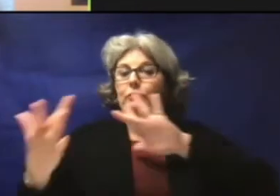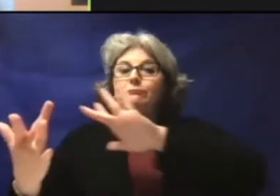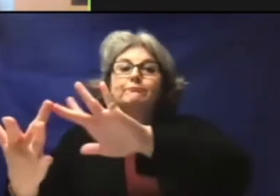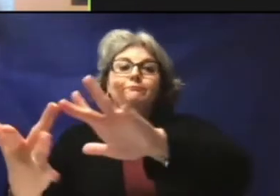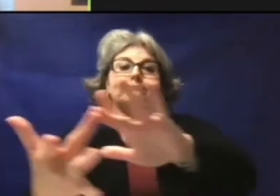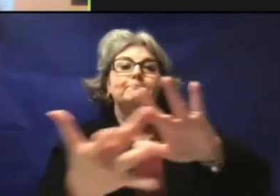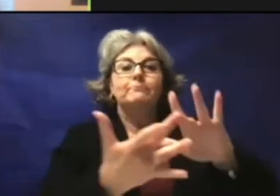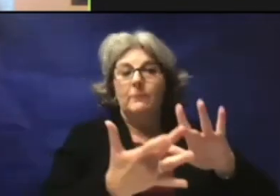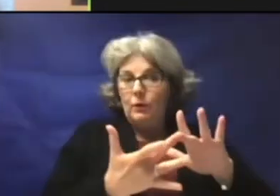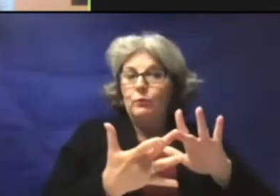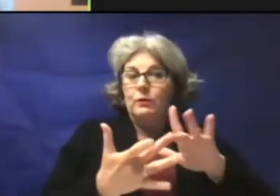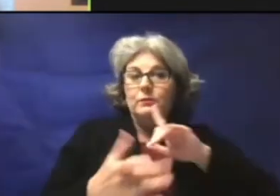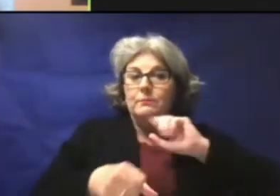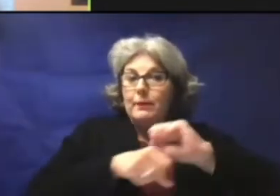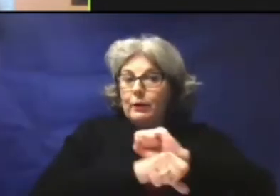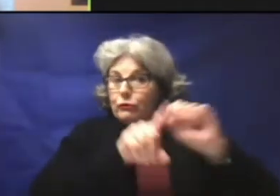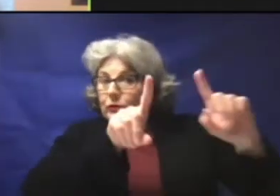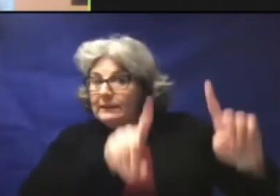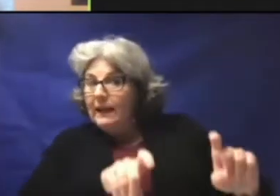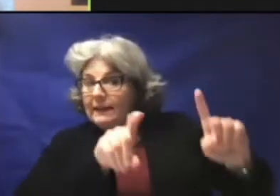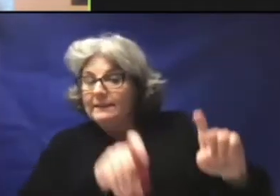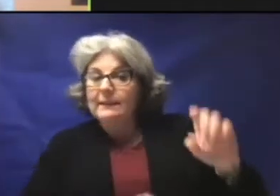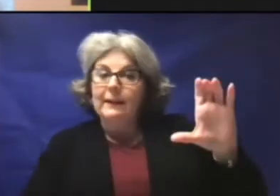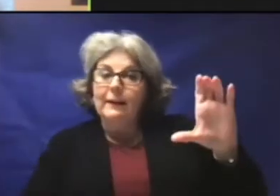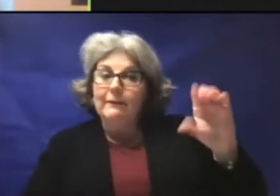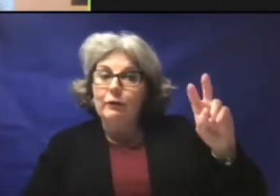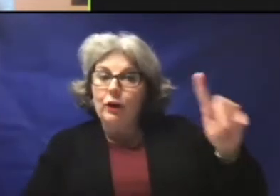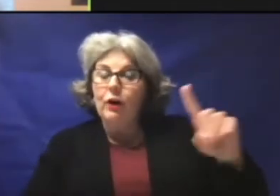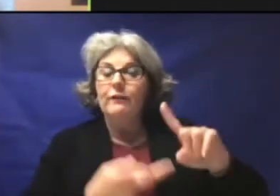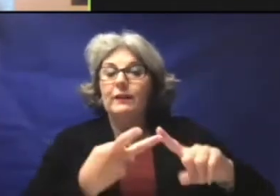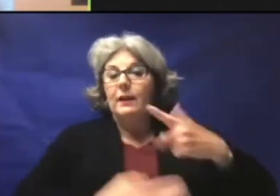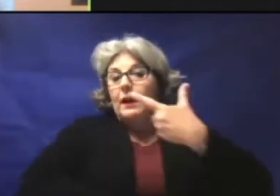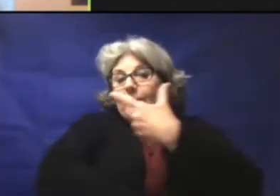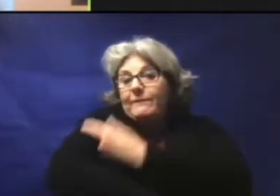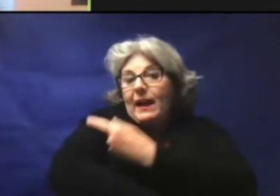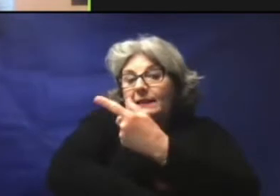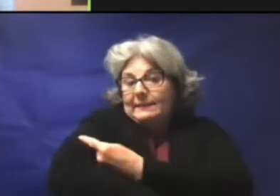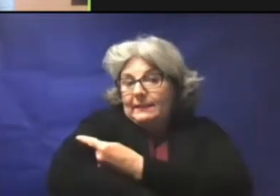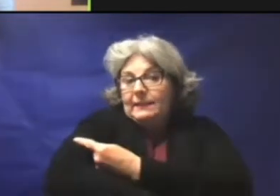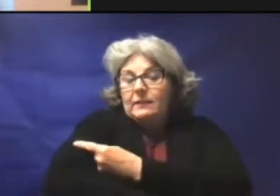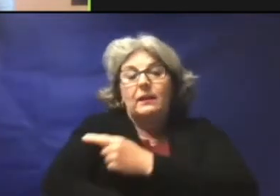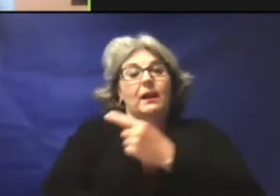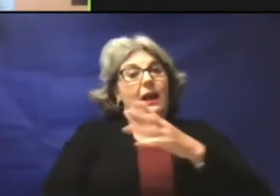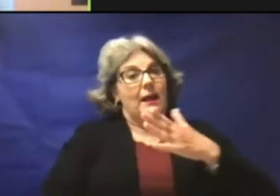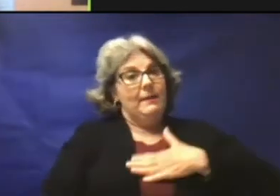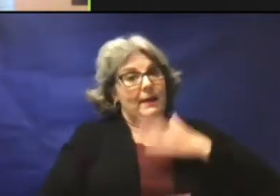to ensure testing and now vaccine distribution. And I'm really pleased to